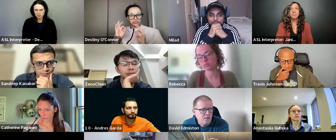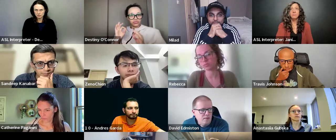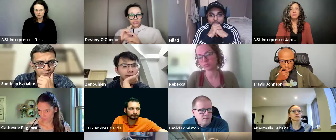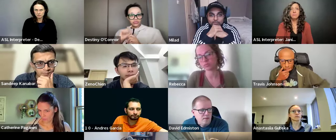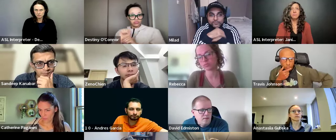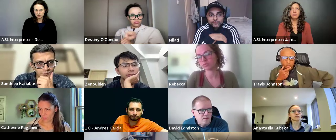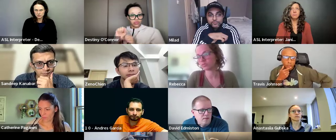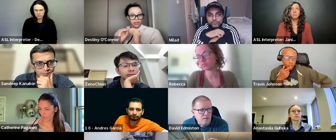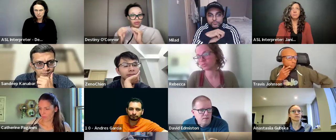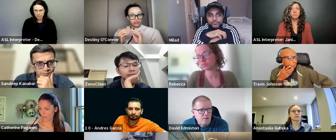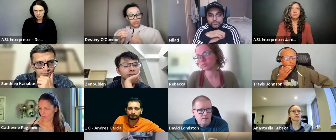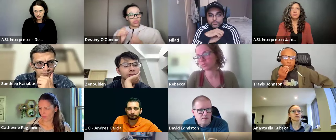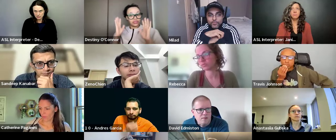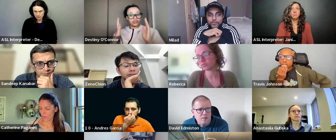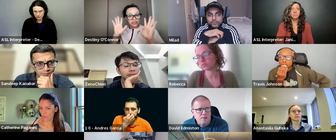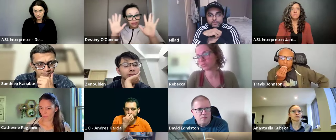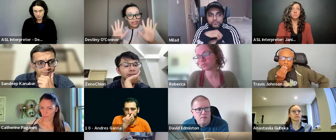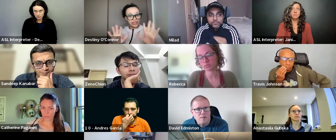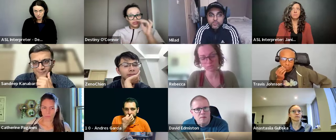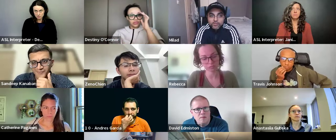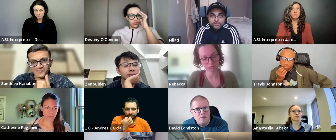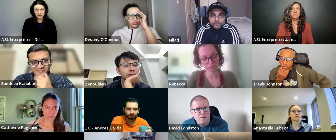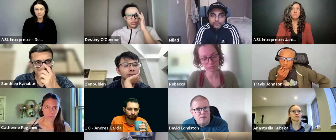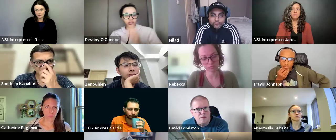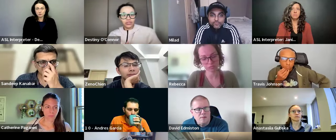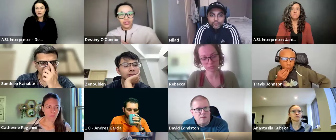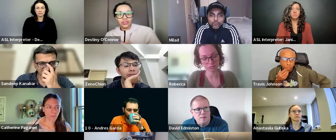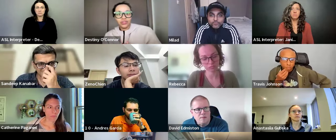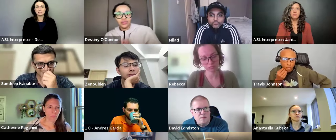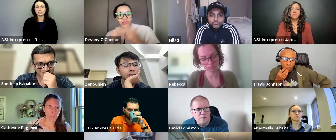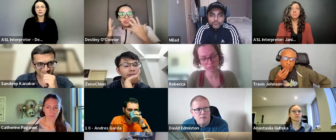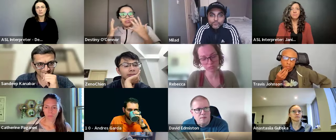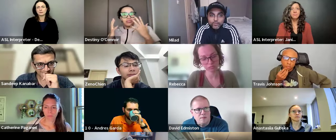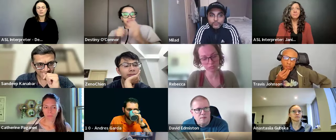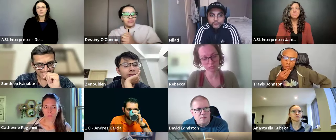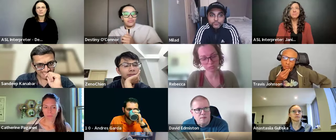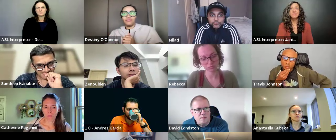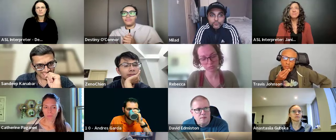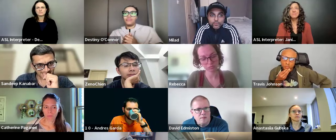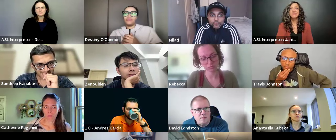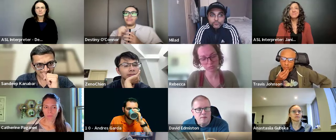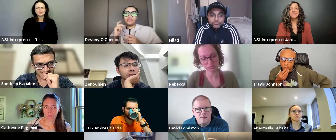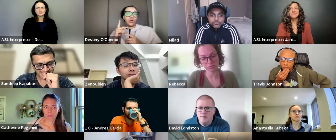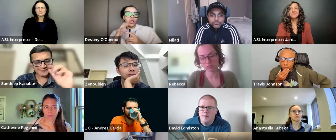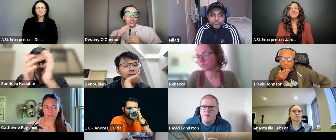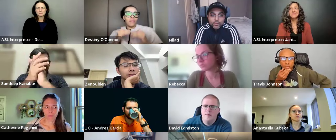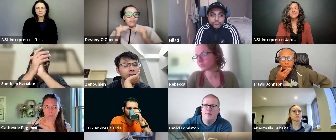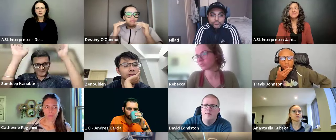at KubeCon. And is that the correct number? I think that's great. That's amazing.